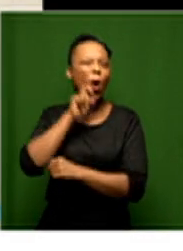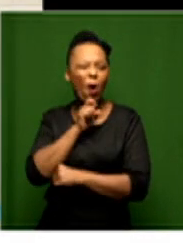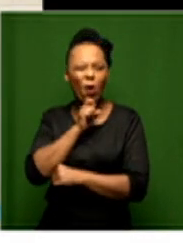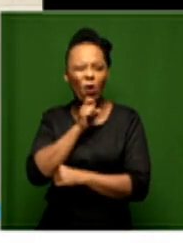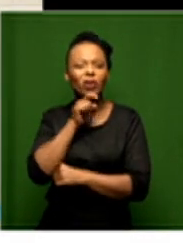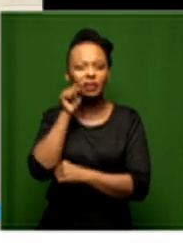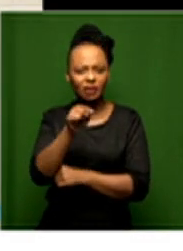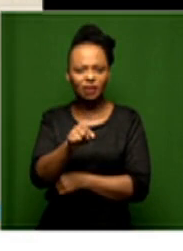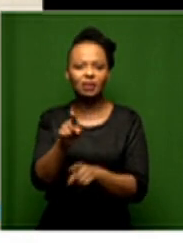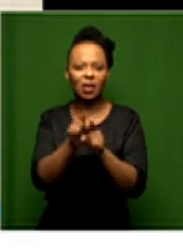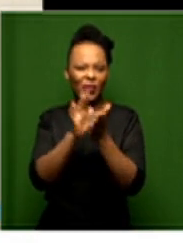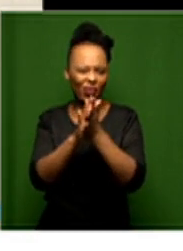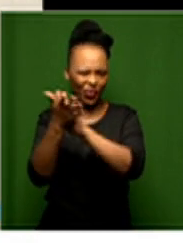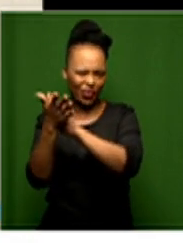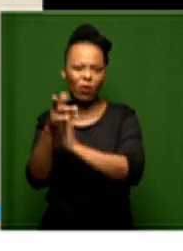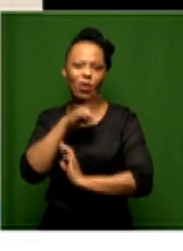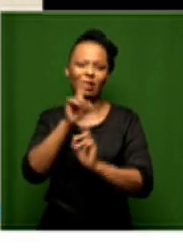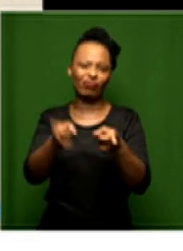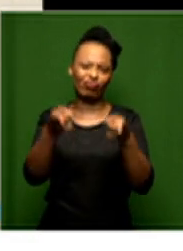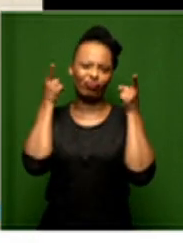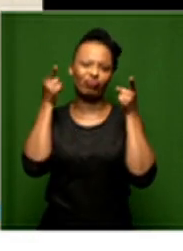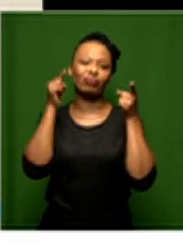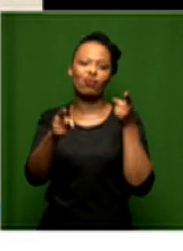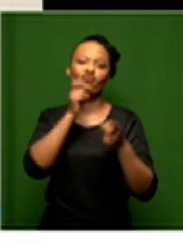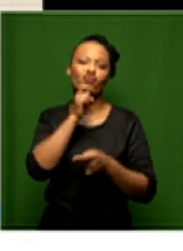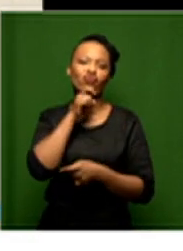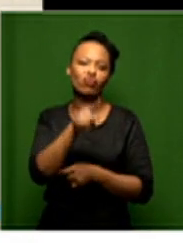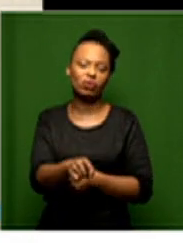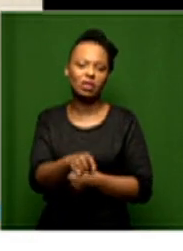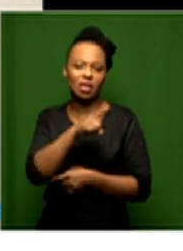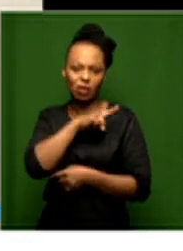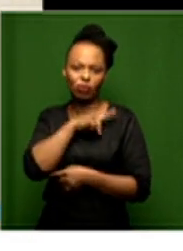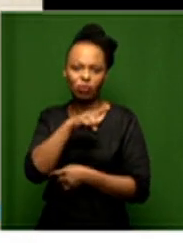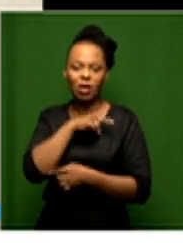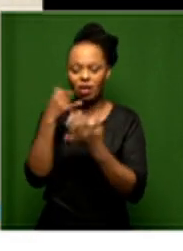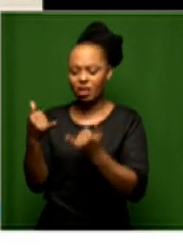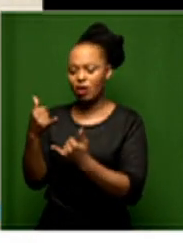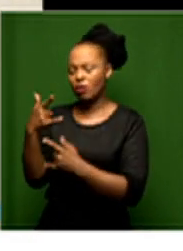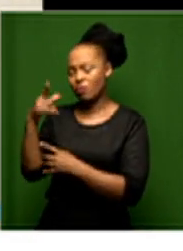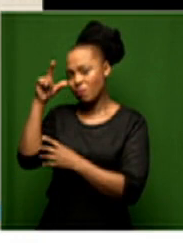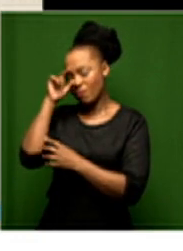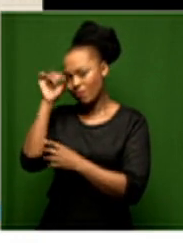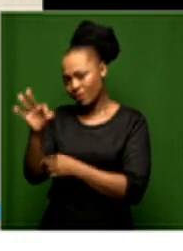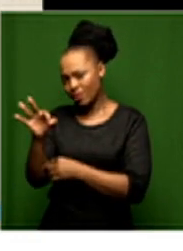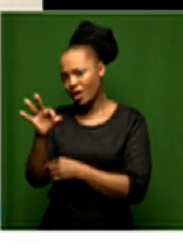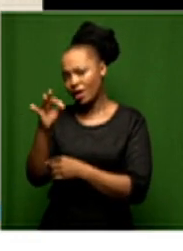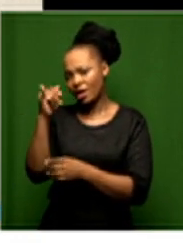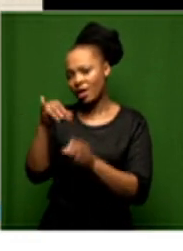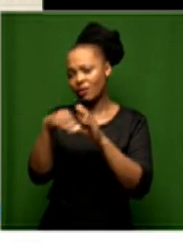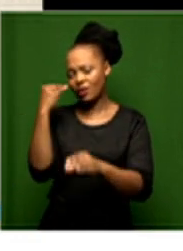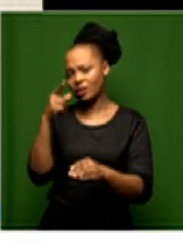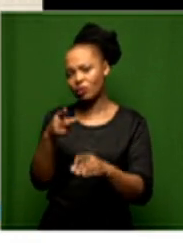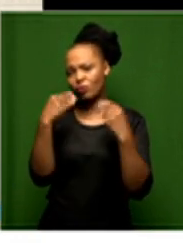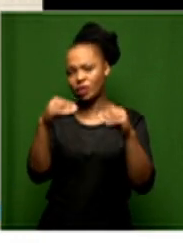that are prone to breaking down, and completely allowing the businessman then to invest in their business on a new, a more sturdy